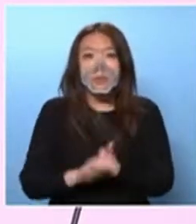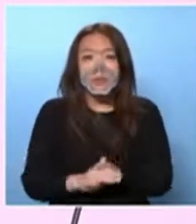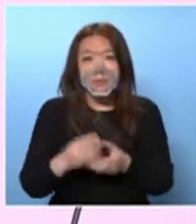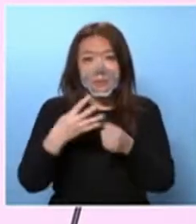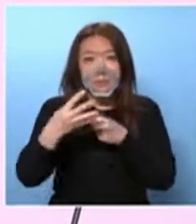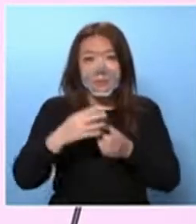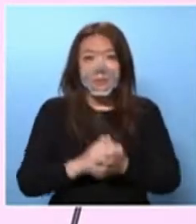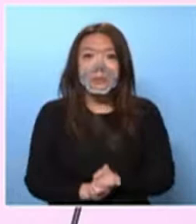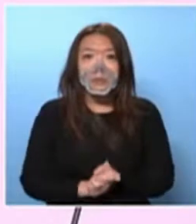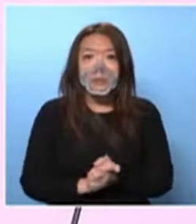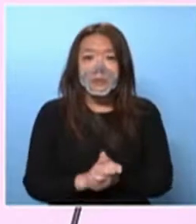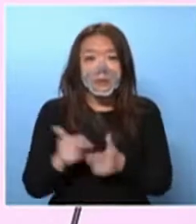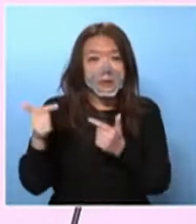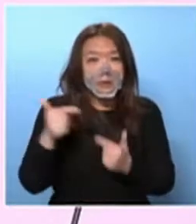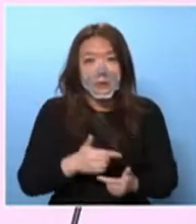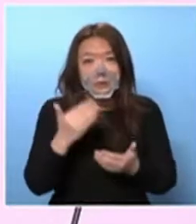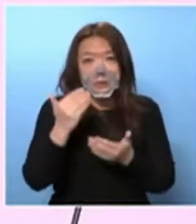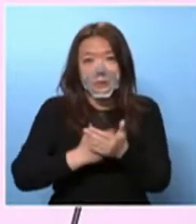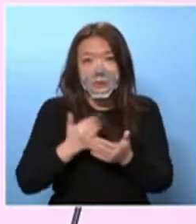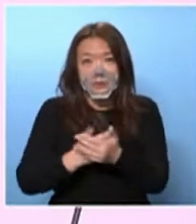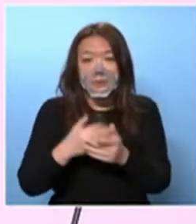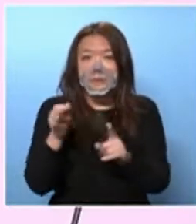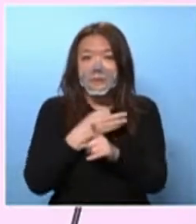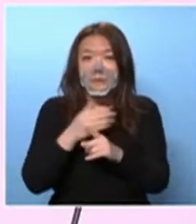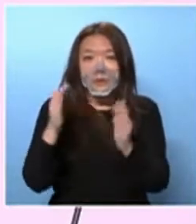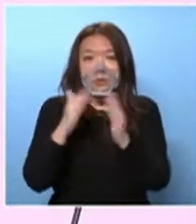government revenue by $3 billion. D.